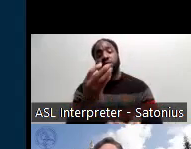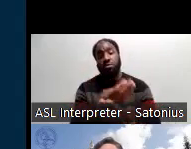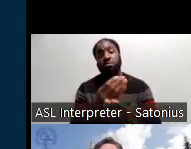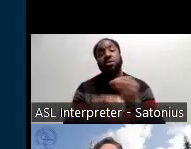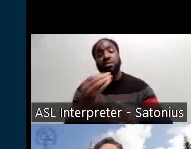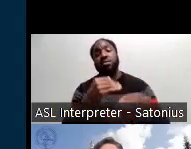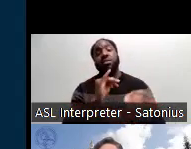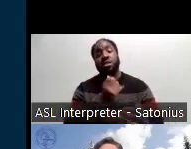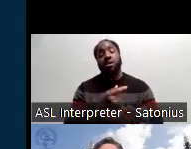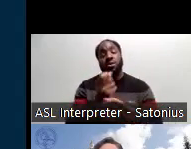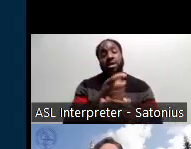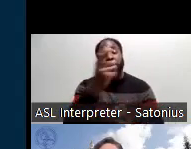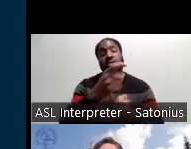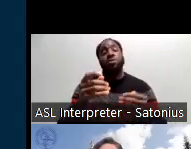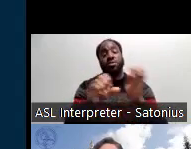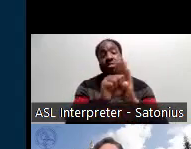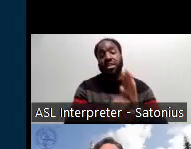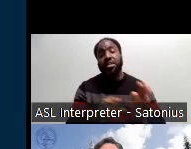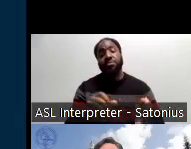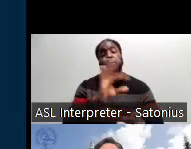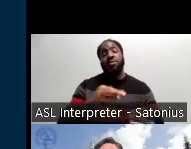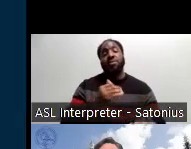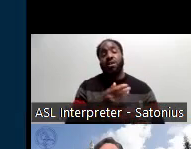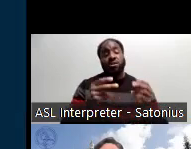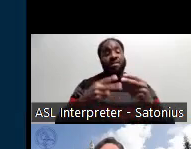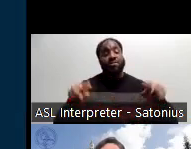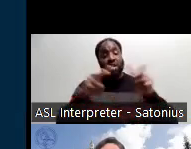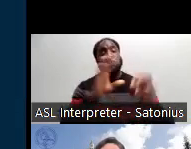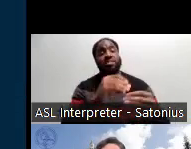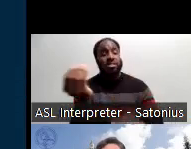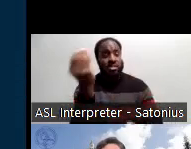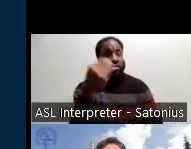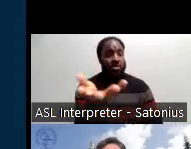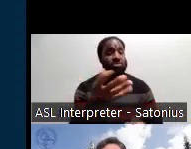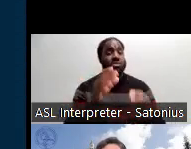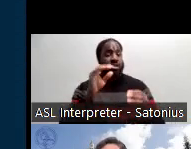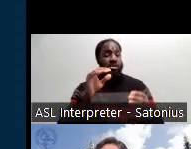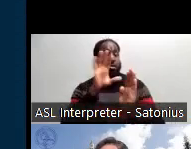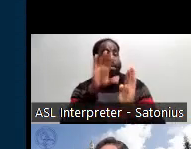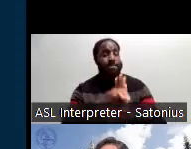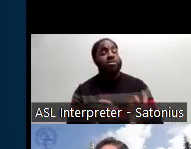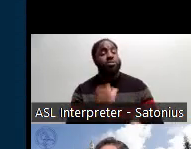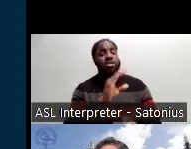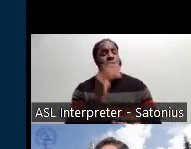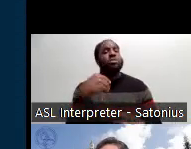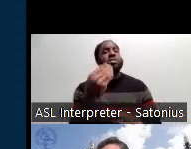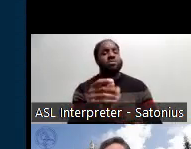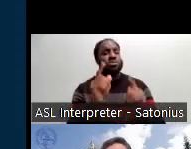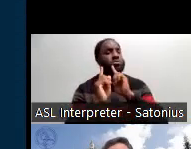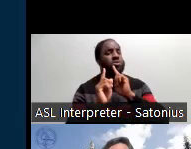annual statement of our values and our fiscal picture. And I want to give you a quick report on where that